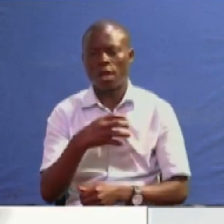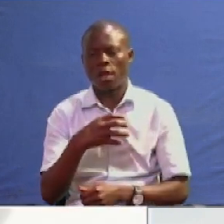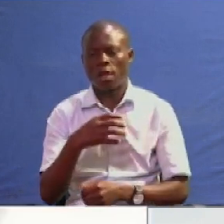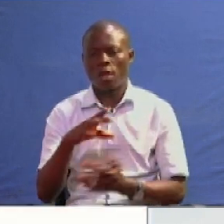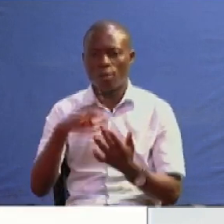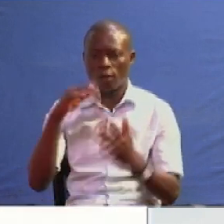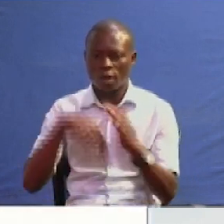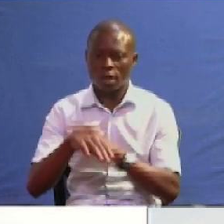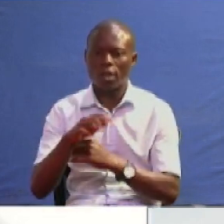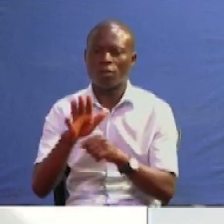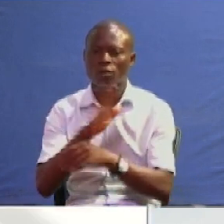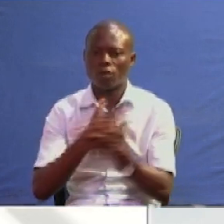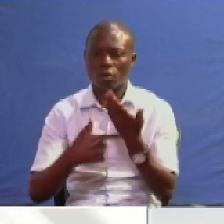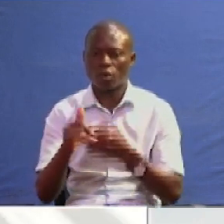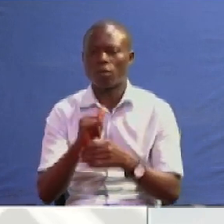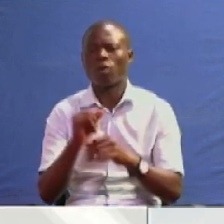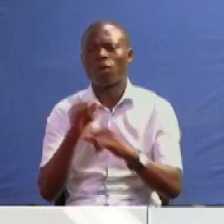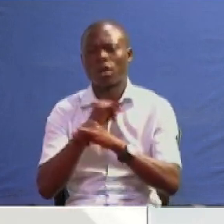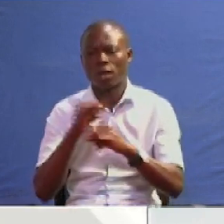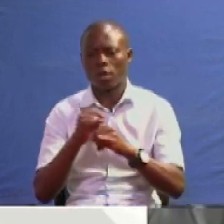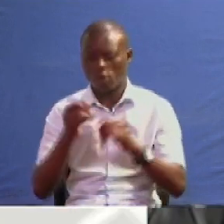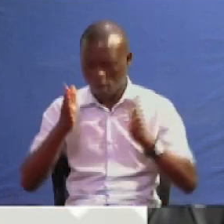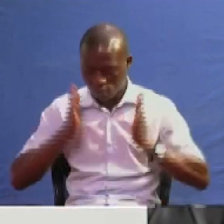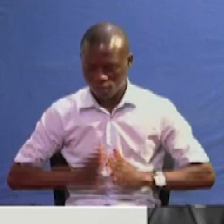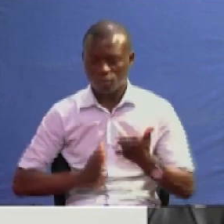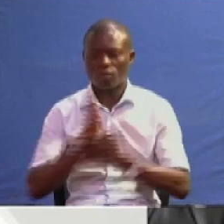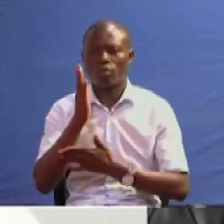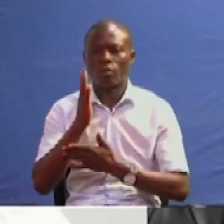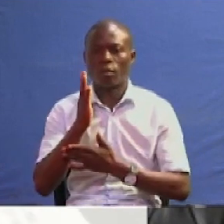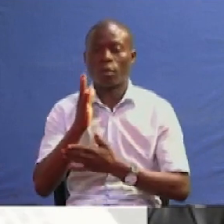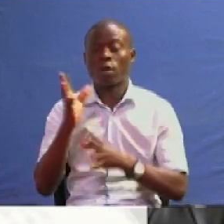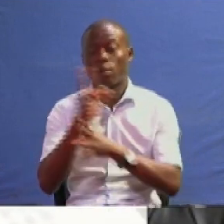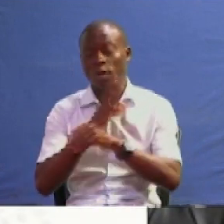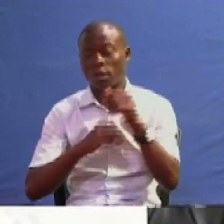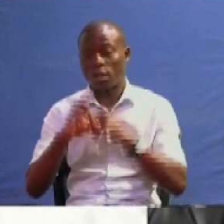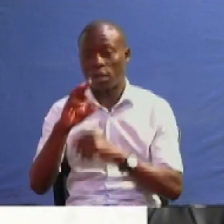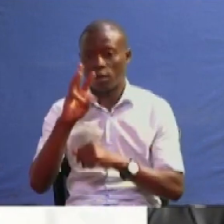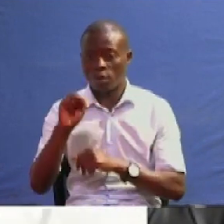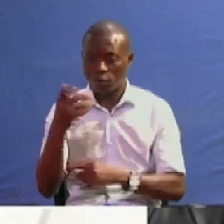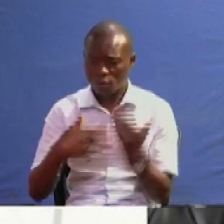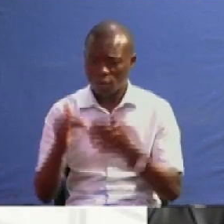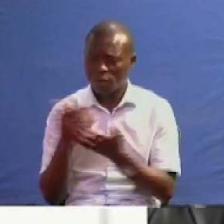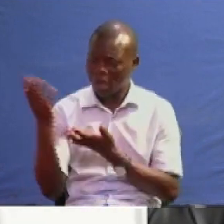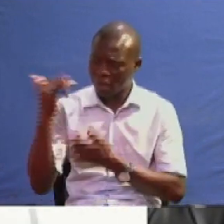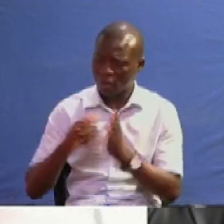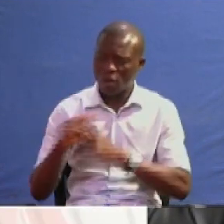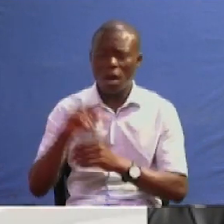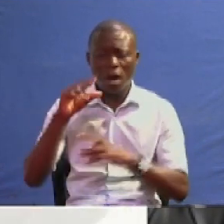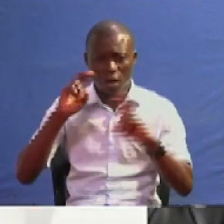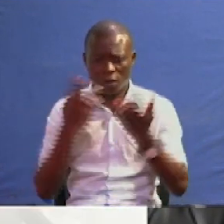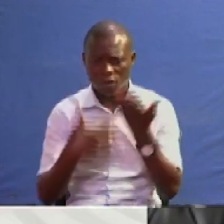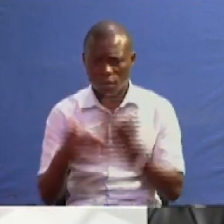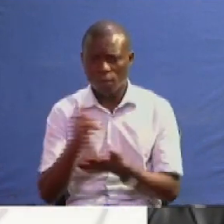founded on solidarity and universal human rights. President Ramaphosa is expected to prioritize the agenda of reviving